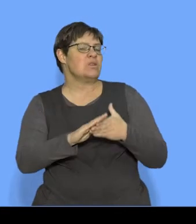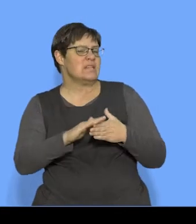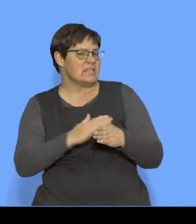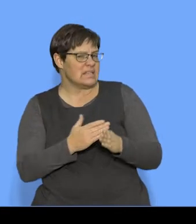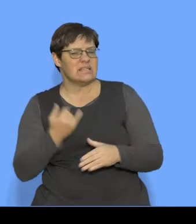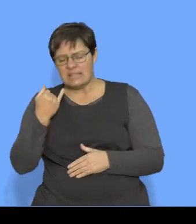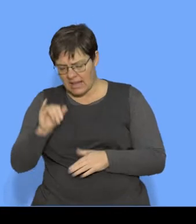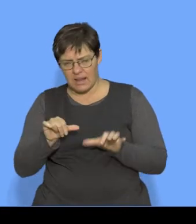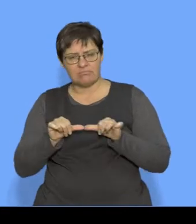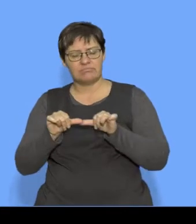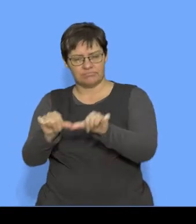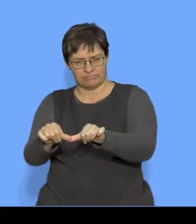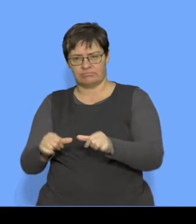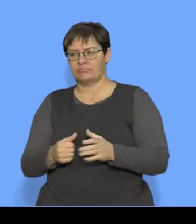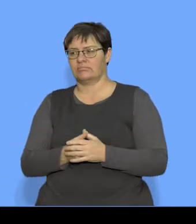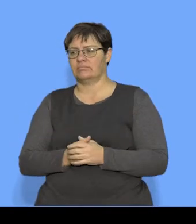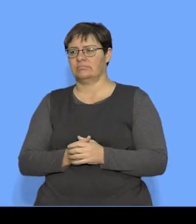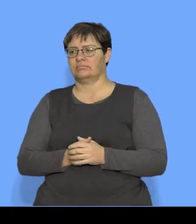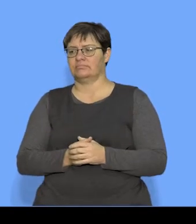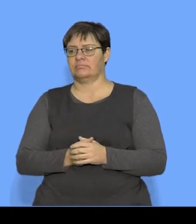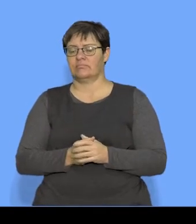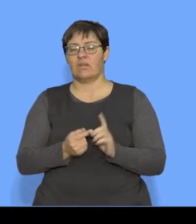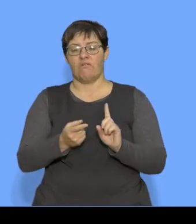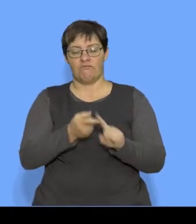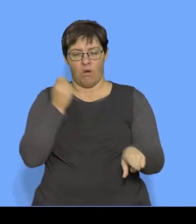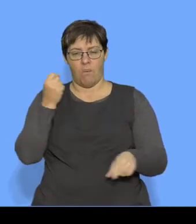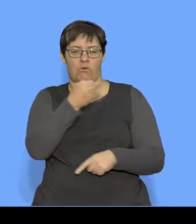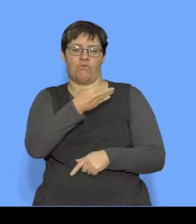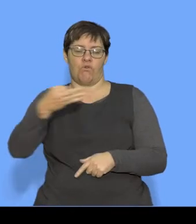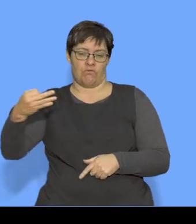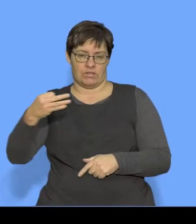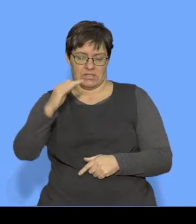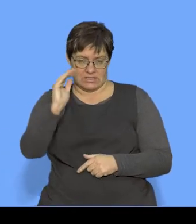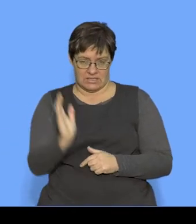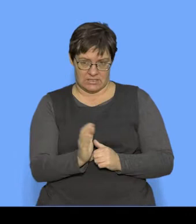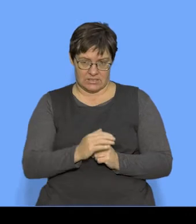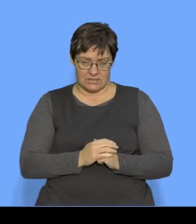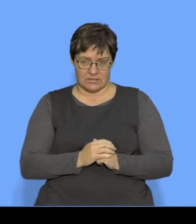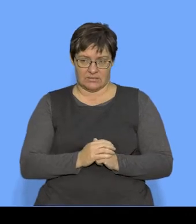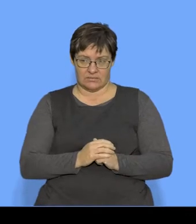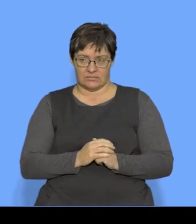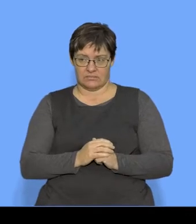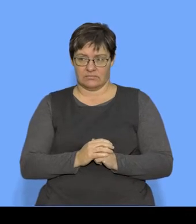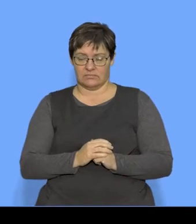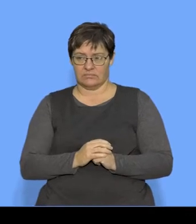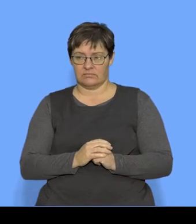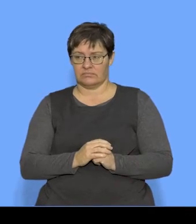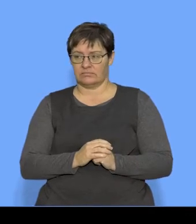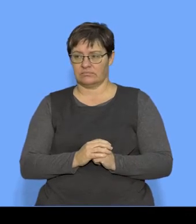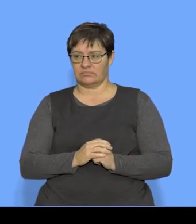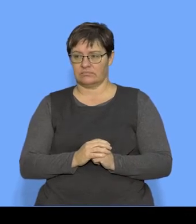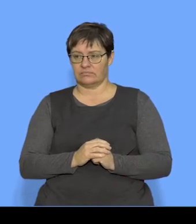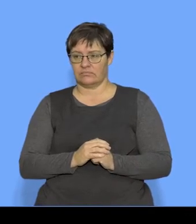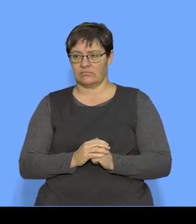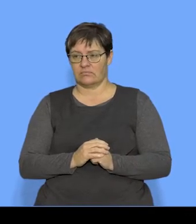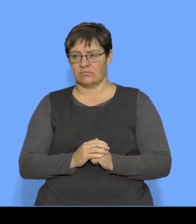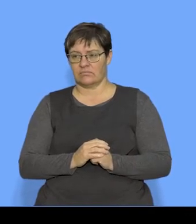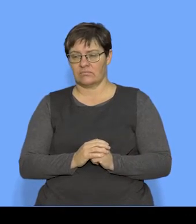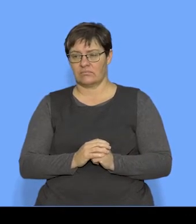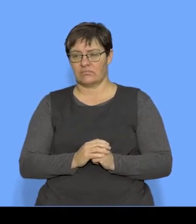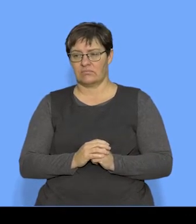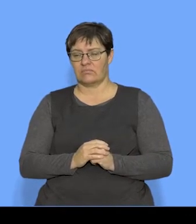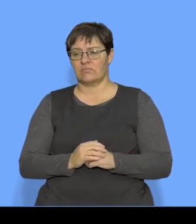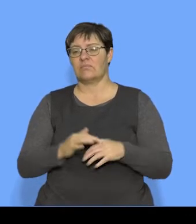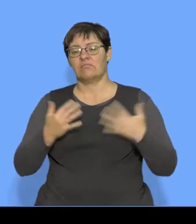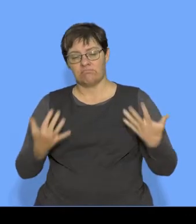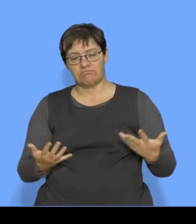And my reason still will also be from congruency, right? You don't write congruency in full, just the